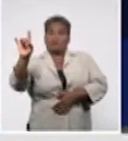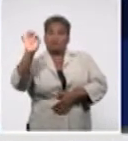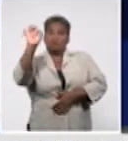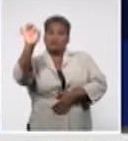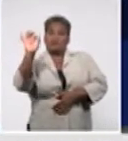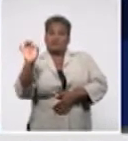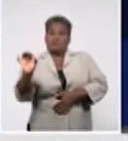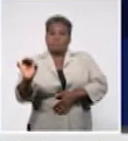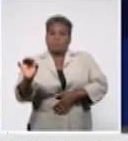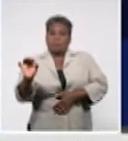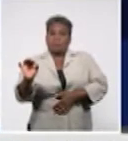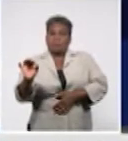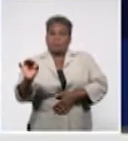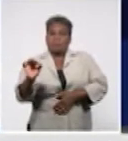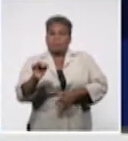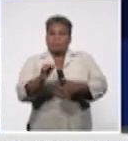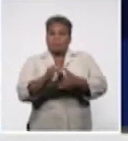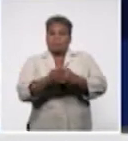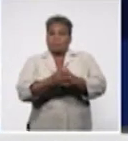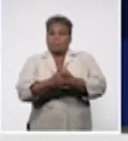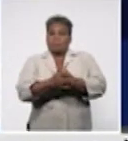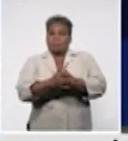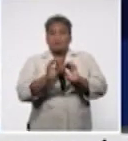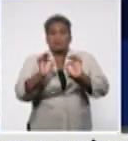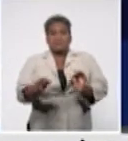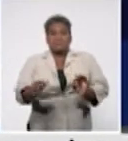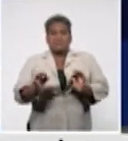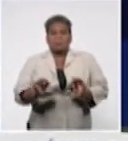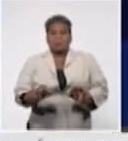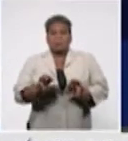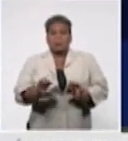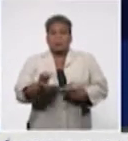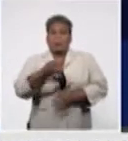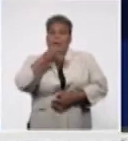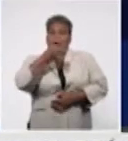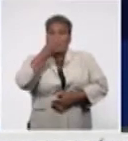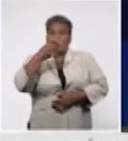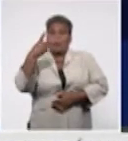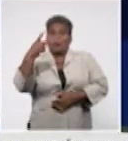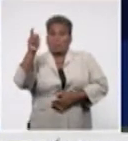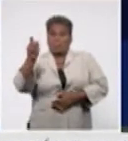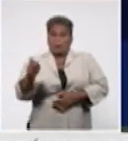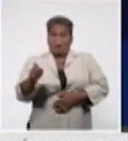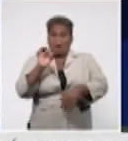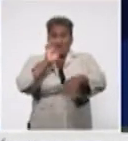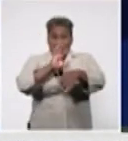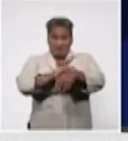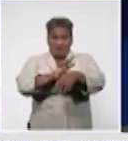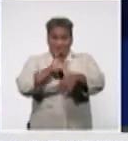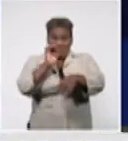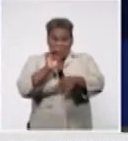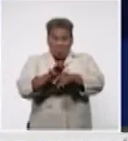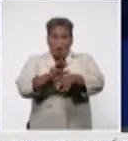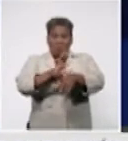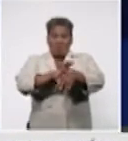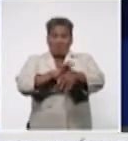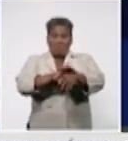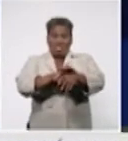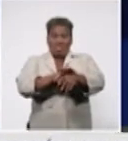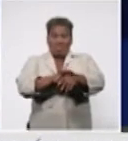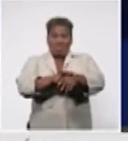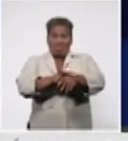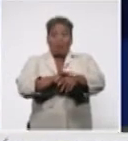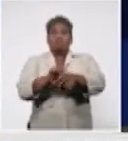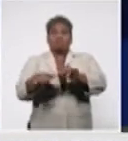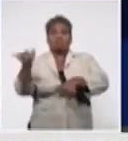evacuated patients at the start of the pandemic. Yesterday, 17 patients were discharged from hospital, still a negative balance